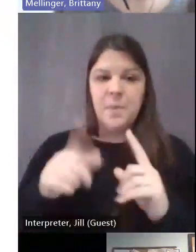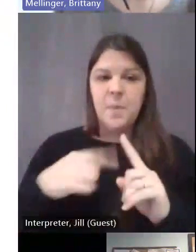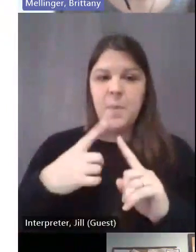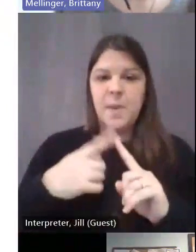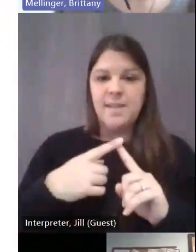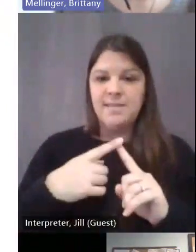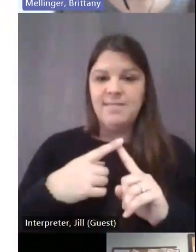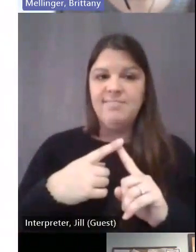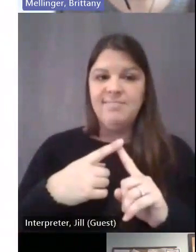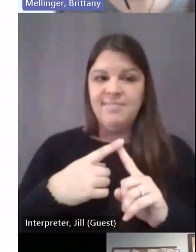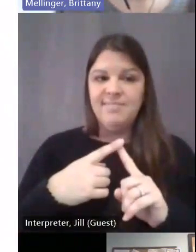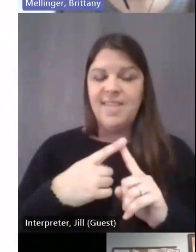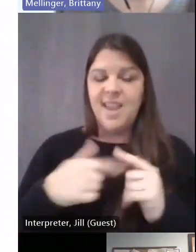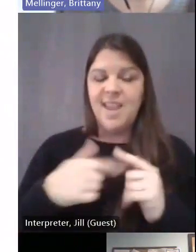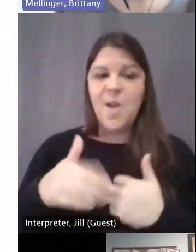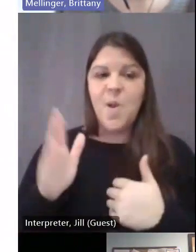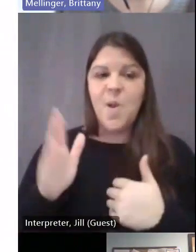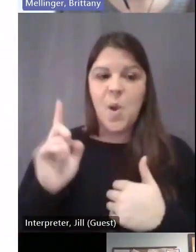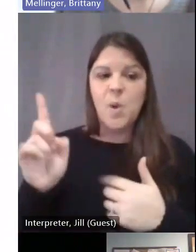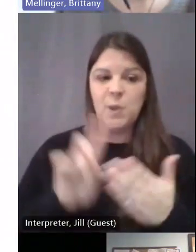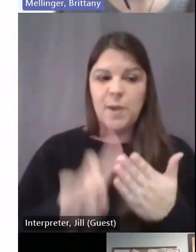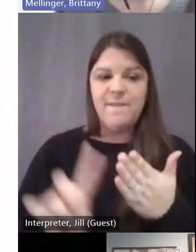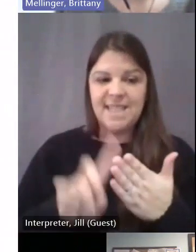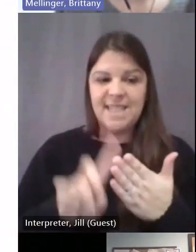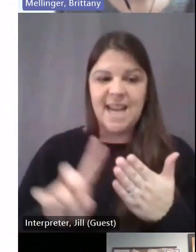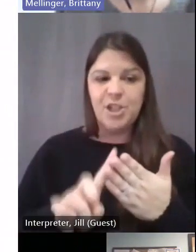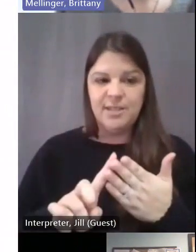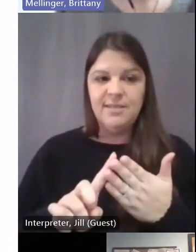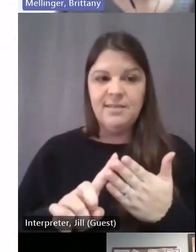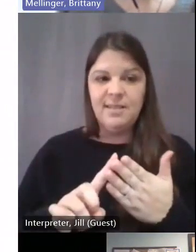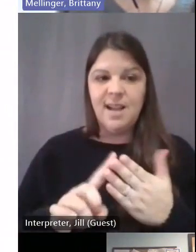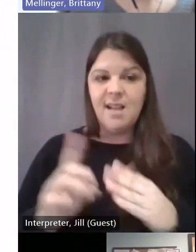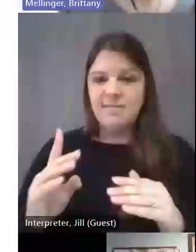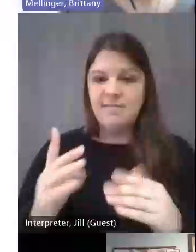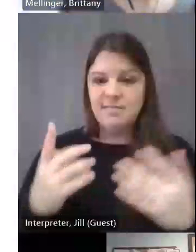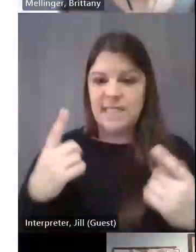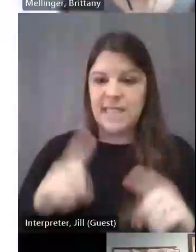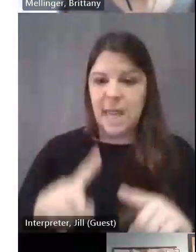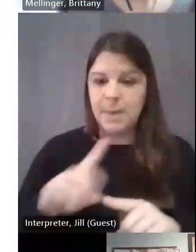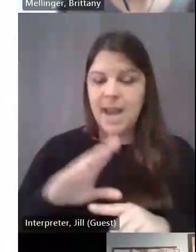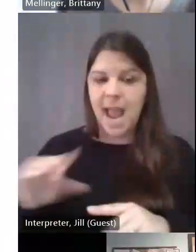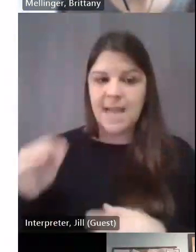when these cases do go to investigation and to settlement or hearing.